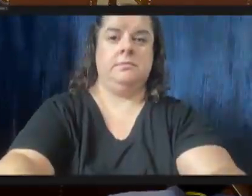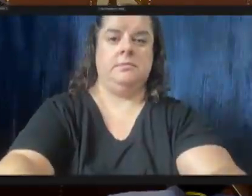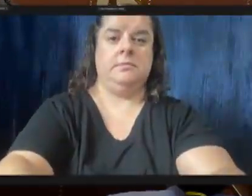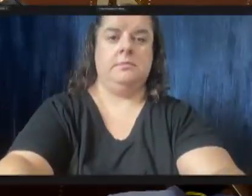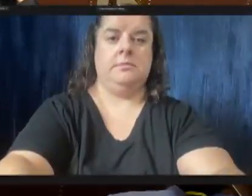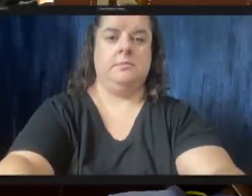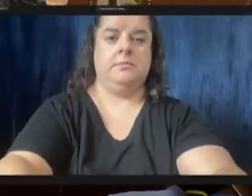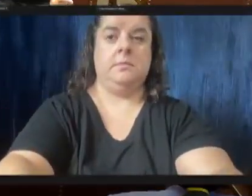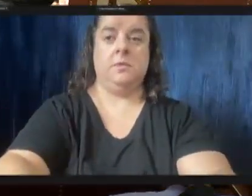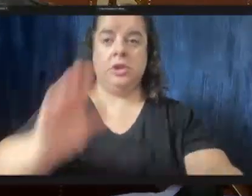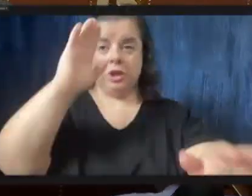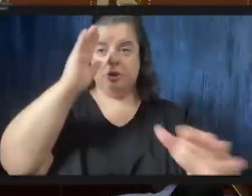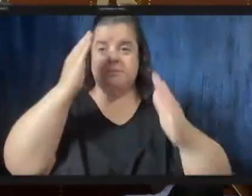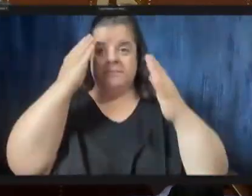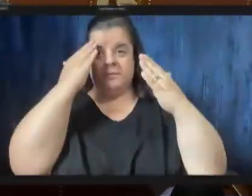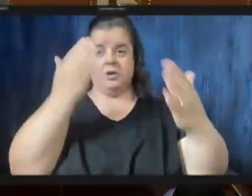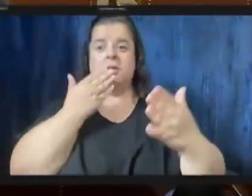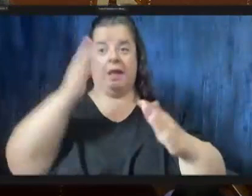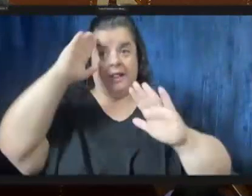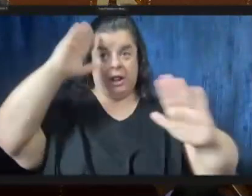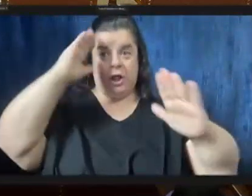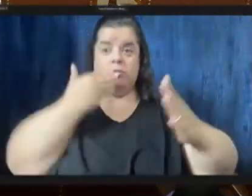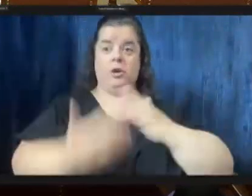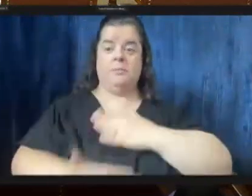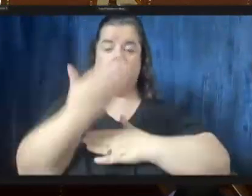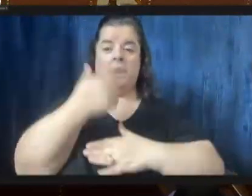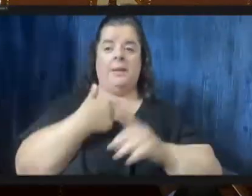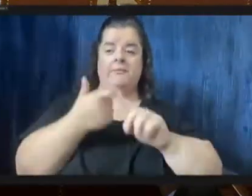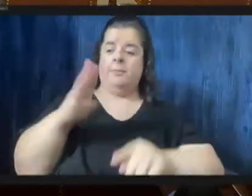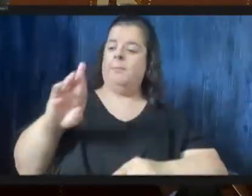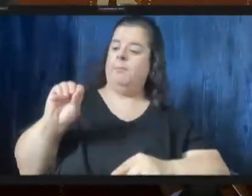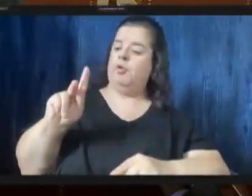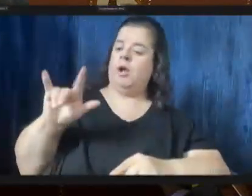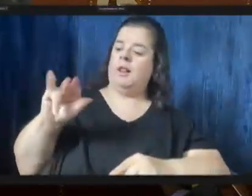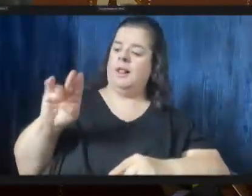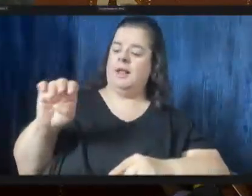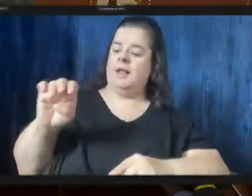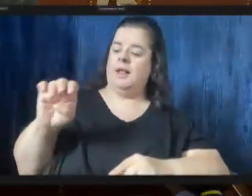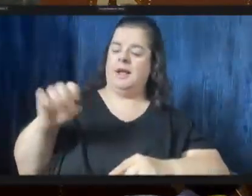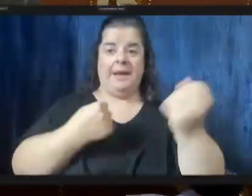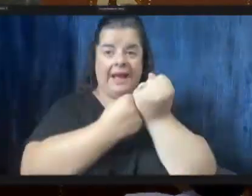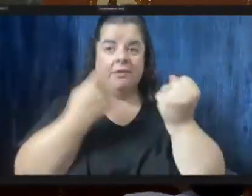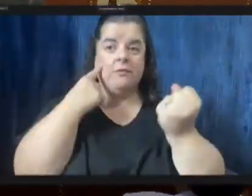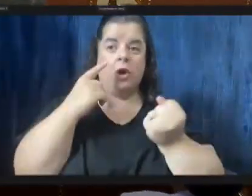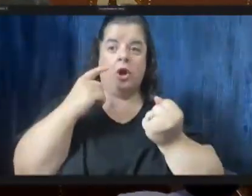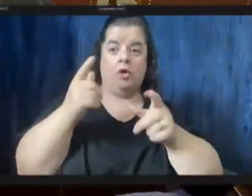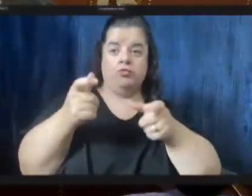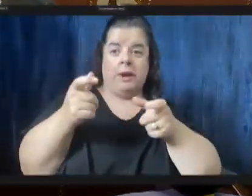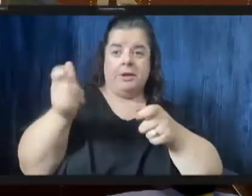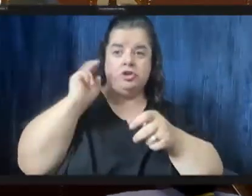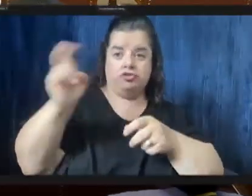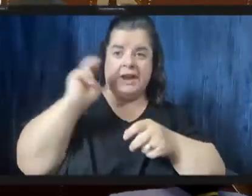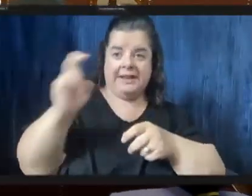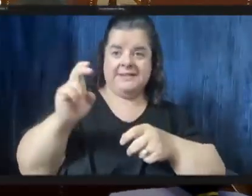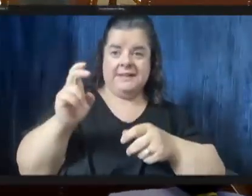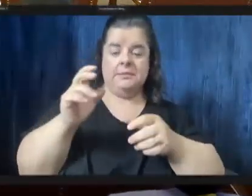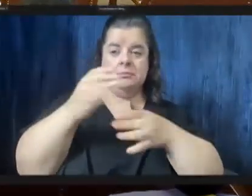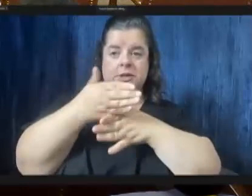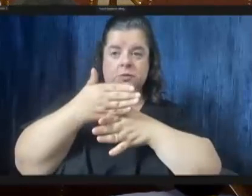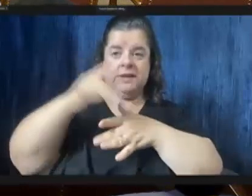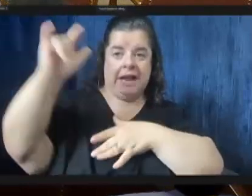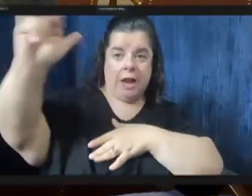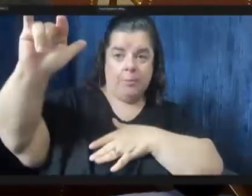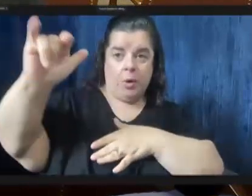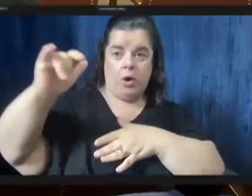Good morning, everybody. My name is Rick Moore. I'm from Brookline. I'm an advocate for a rapid transit system between the airport and downtown